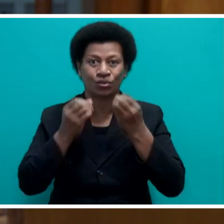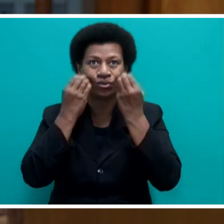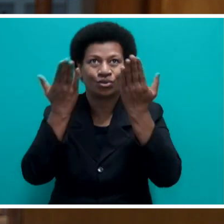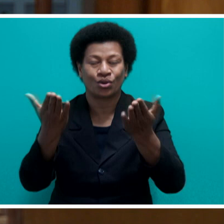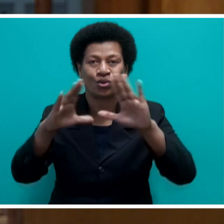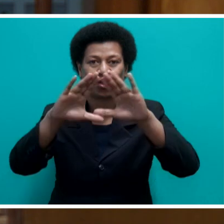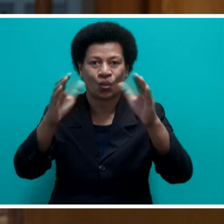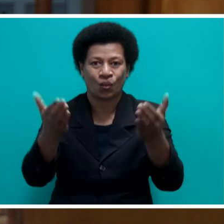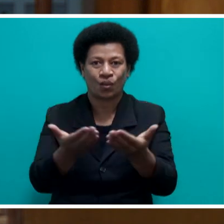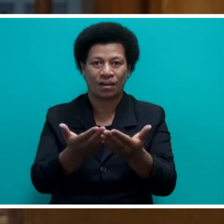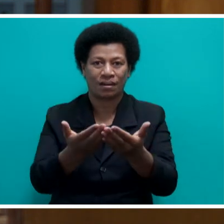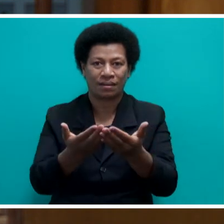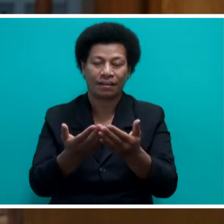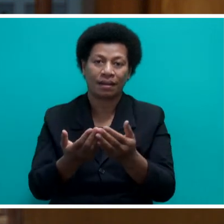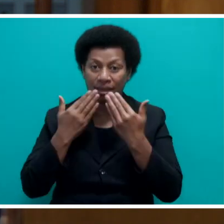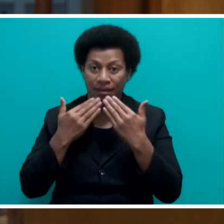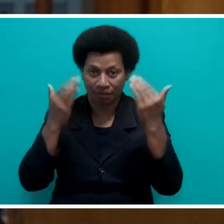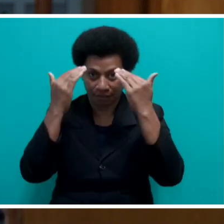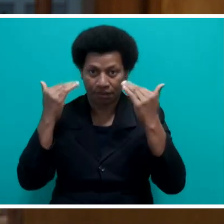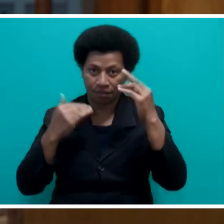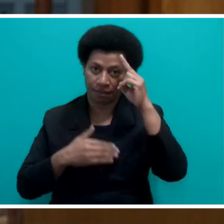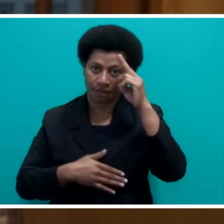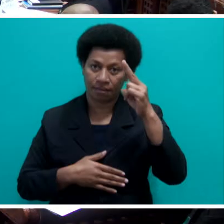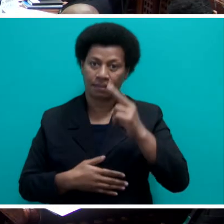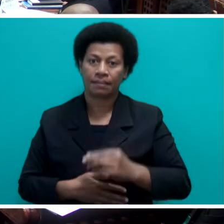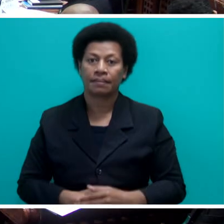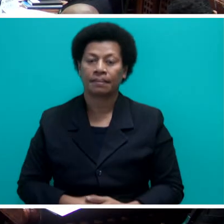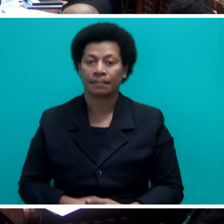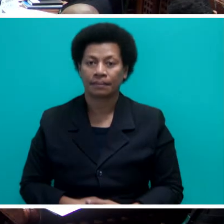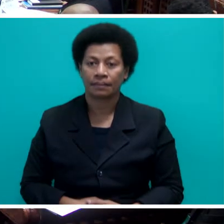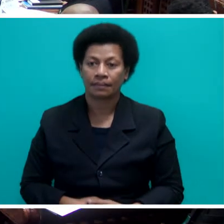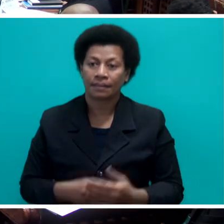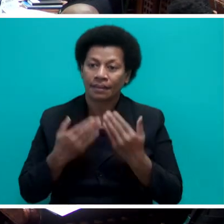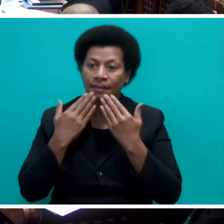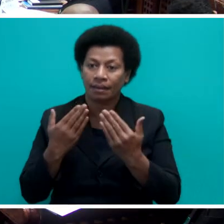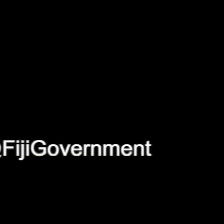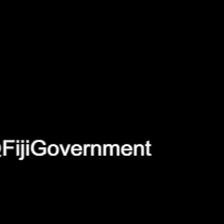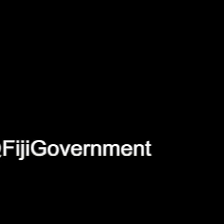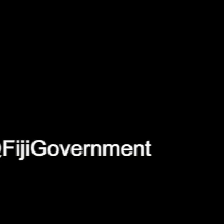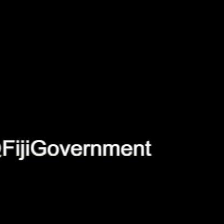and look forward to welcoming GDN conference to Fiji. Thank you, Mr. Speaker, sir.